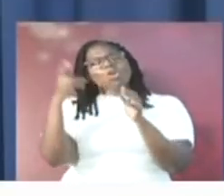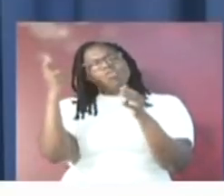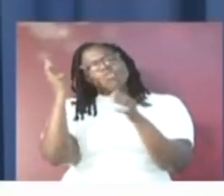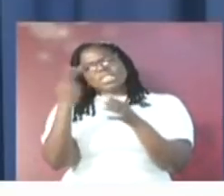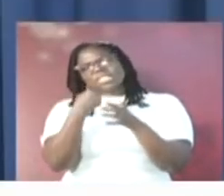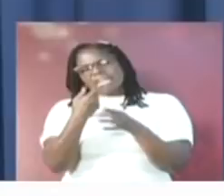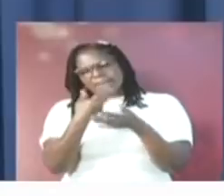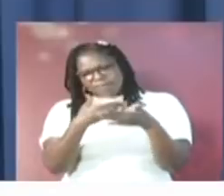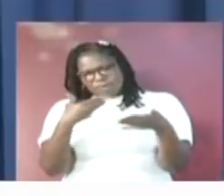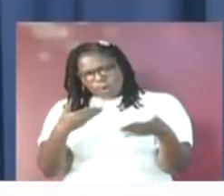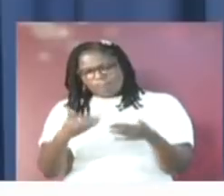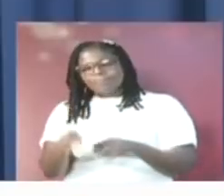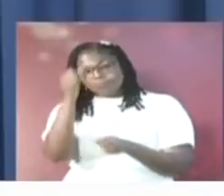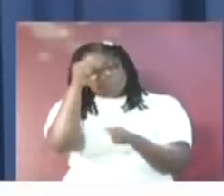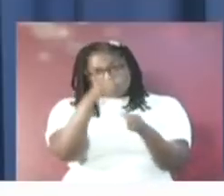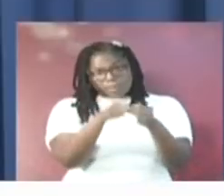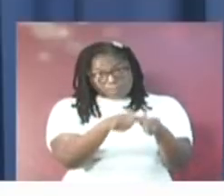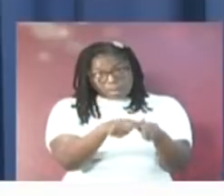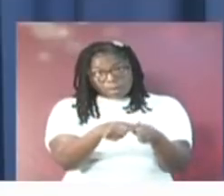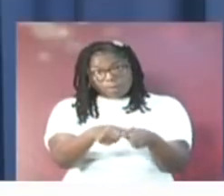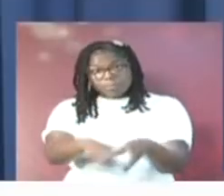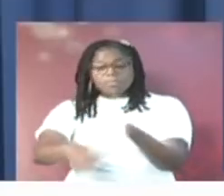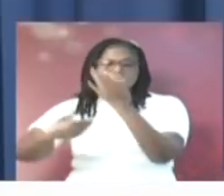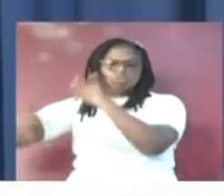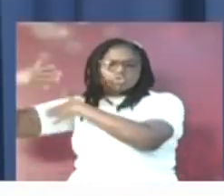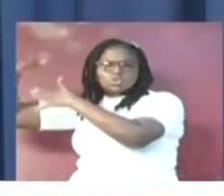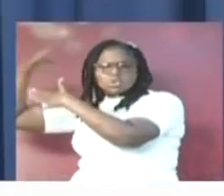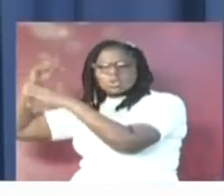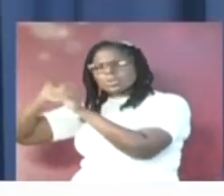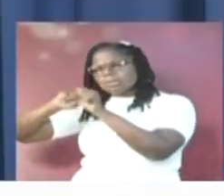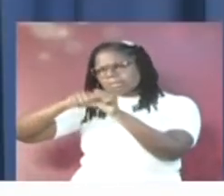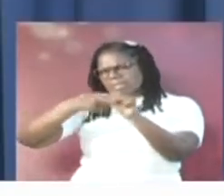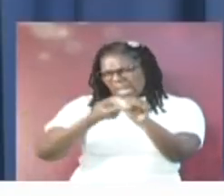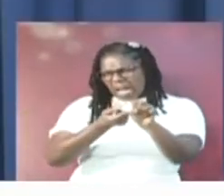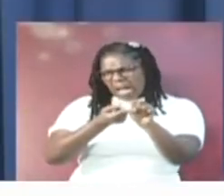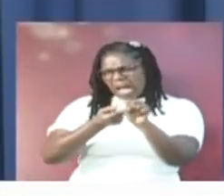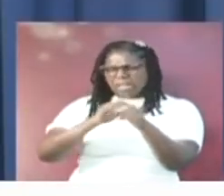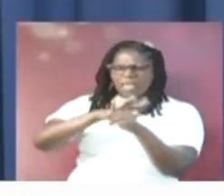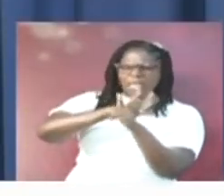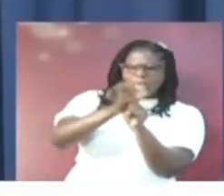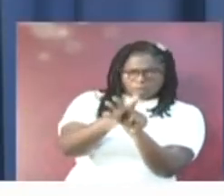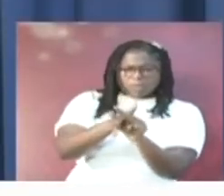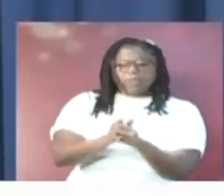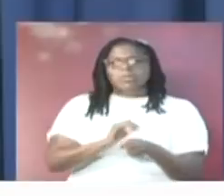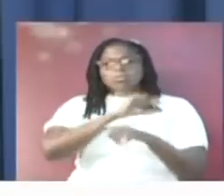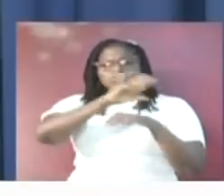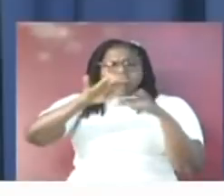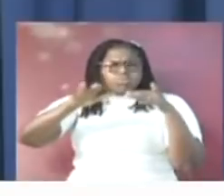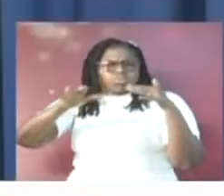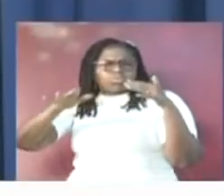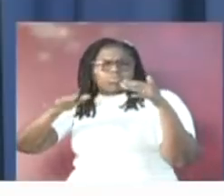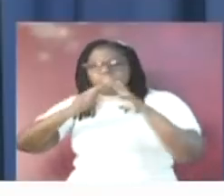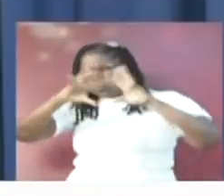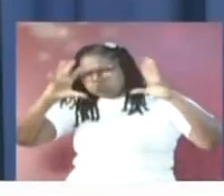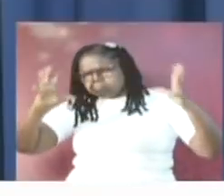would remember at the start of the pandemic last year, the global projection then was that for every 100